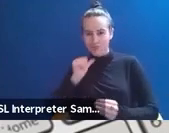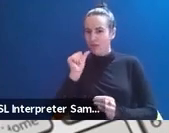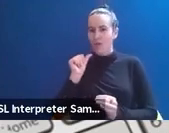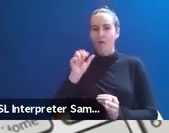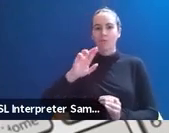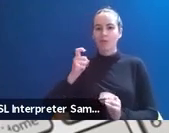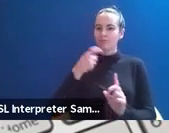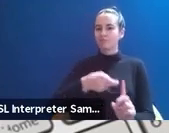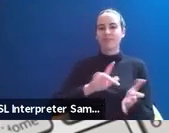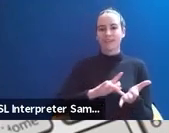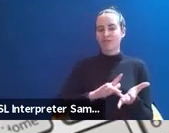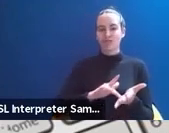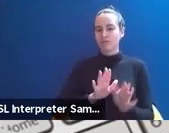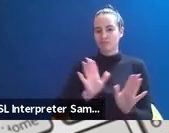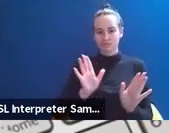medication.